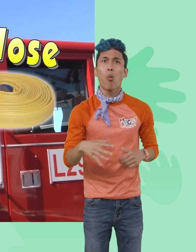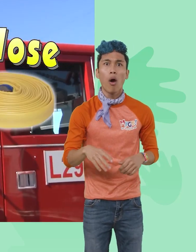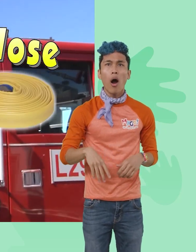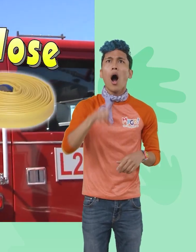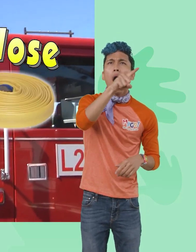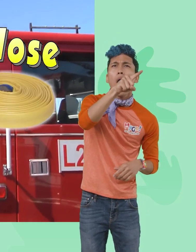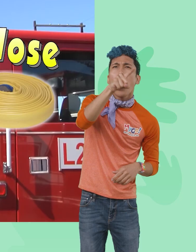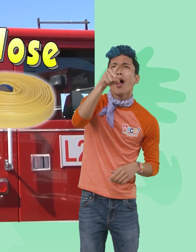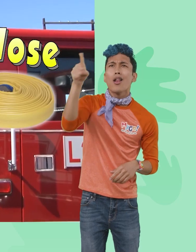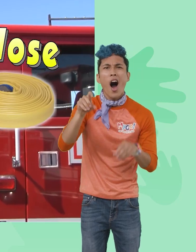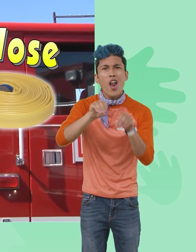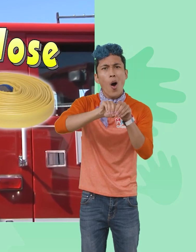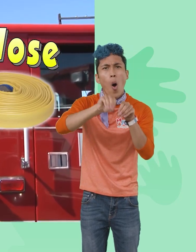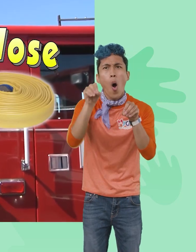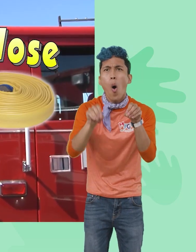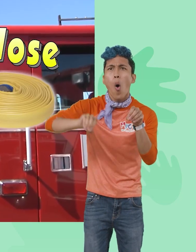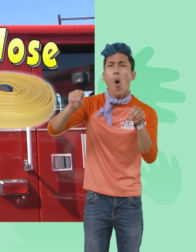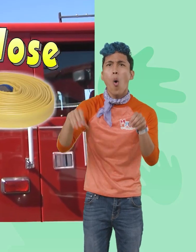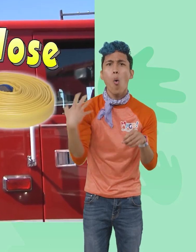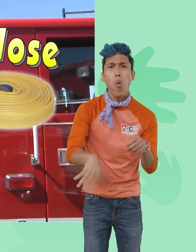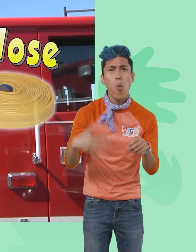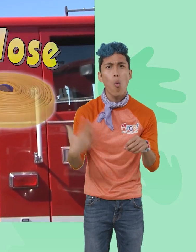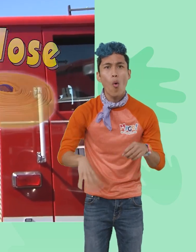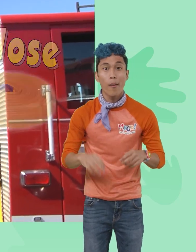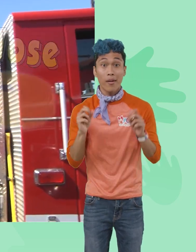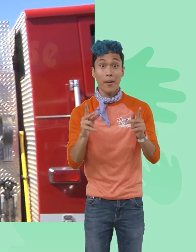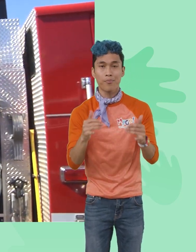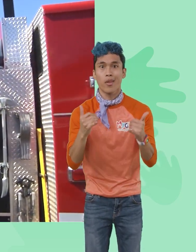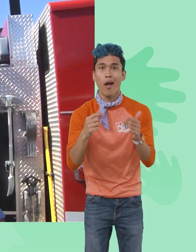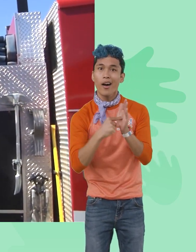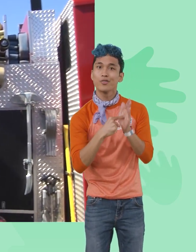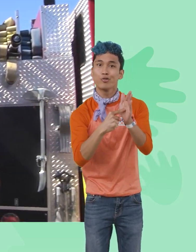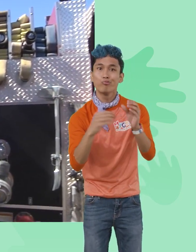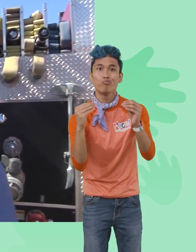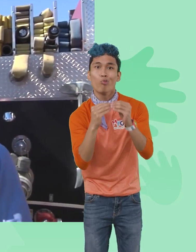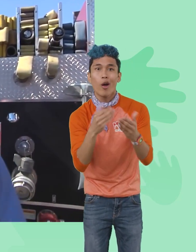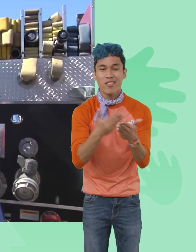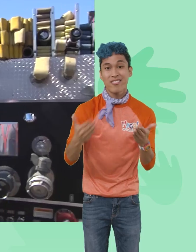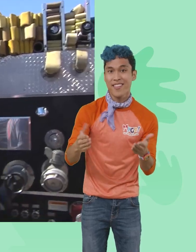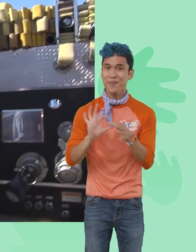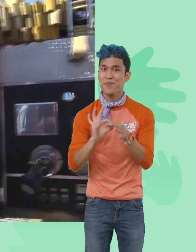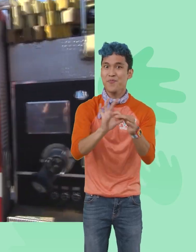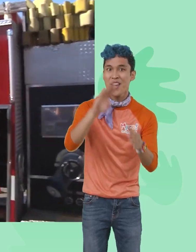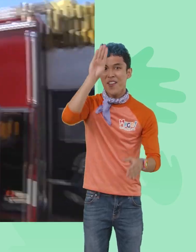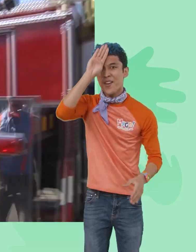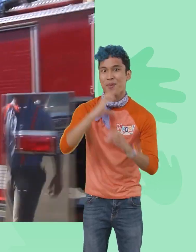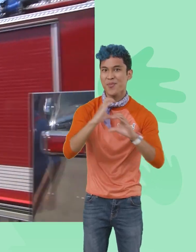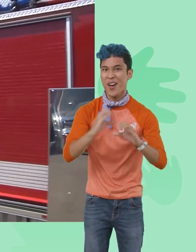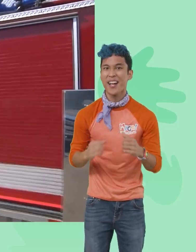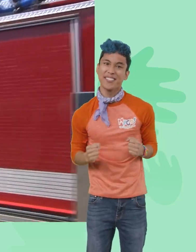That's a lot of hose. Okay, now let me show you some more cool gadgets of the fire truck.